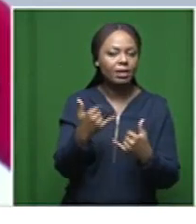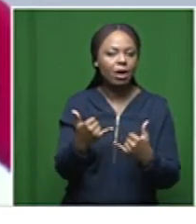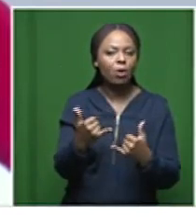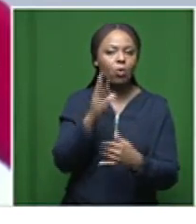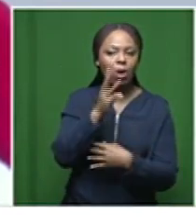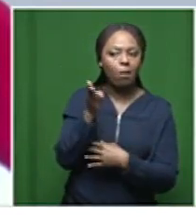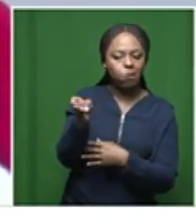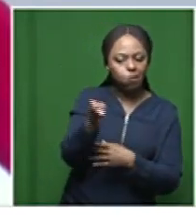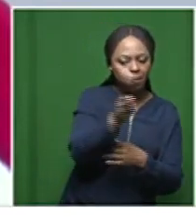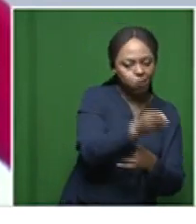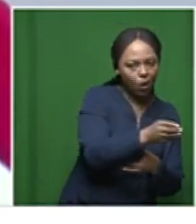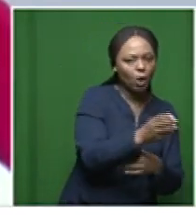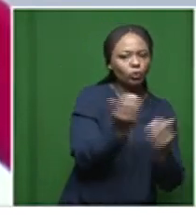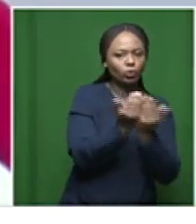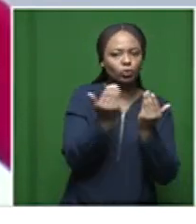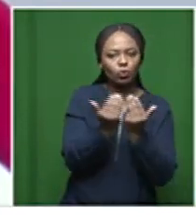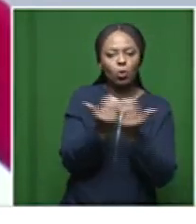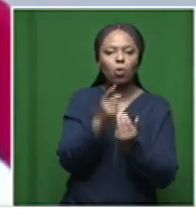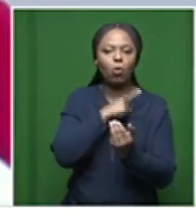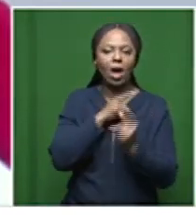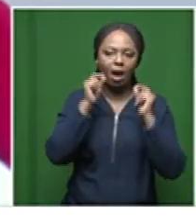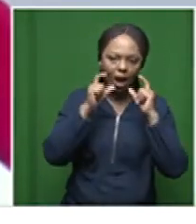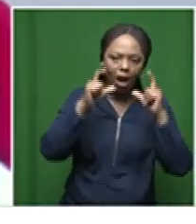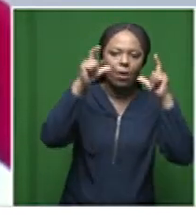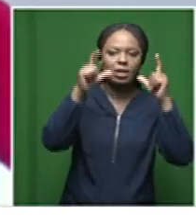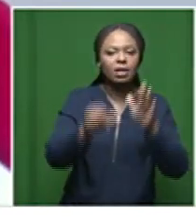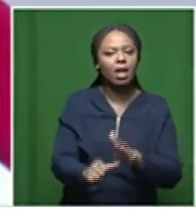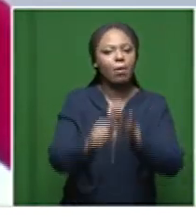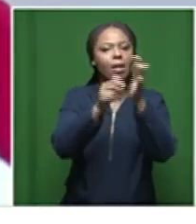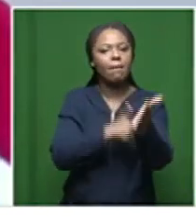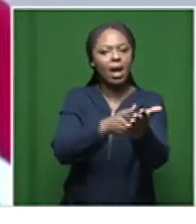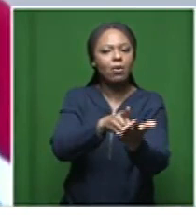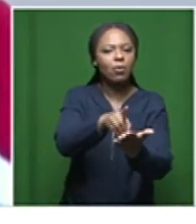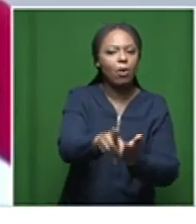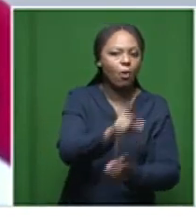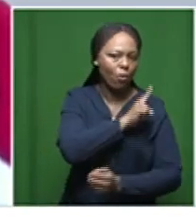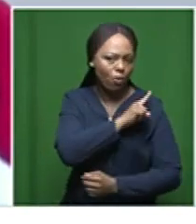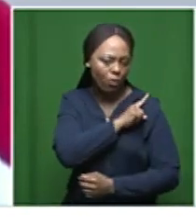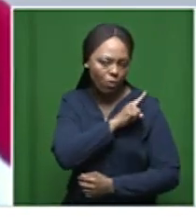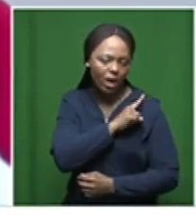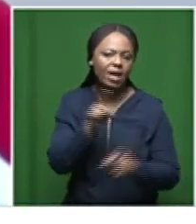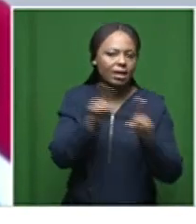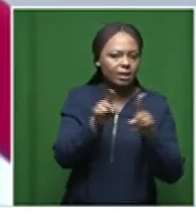schools related to this, just to raise awareness on the importance of blood donation and also address